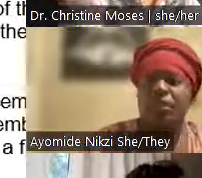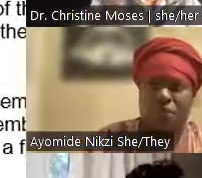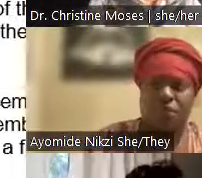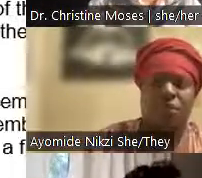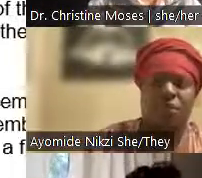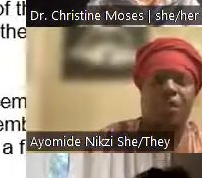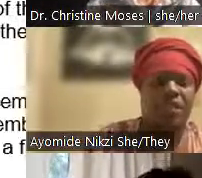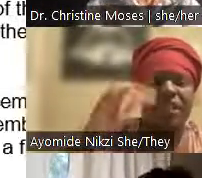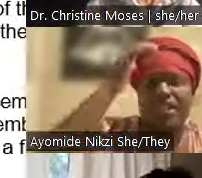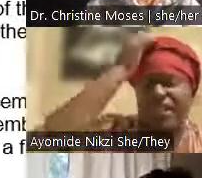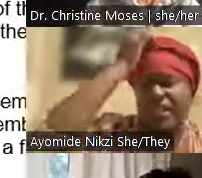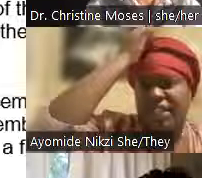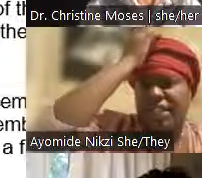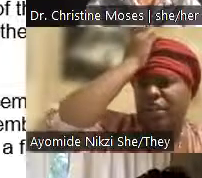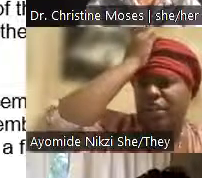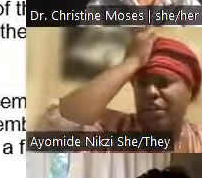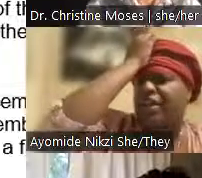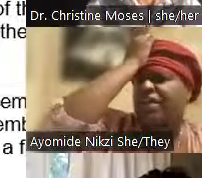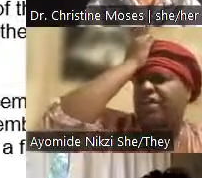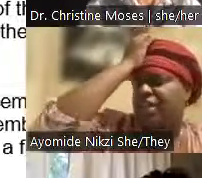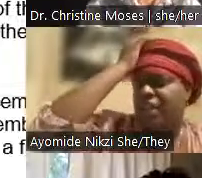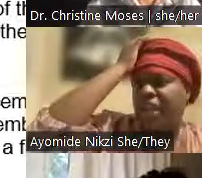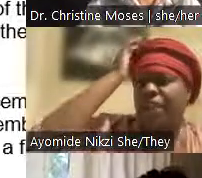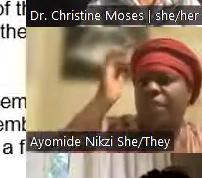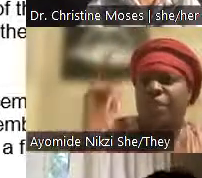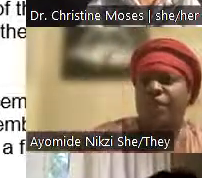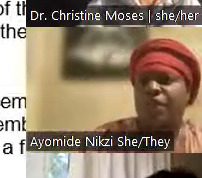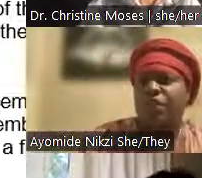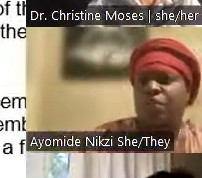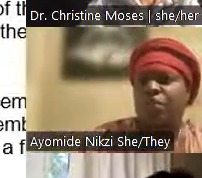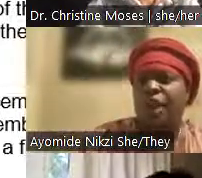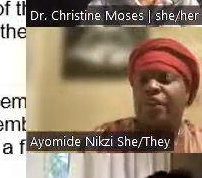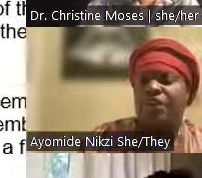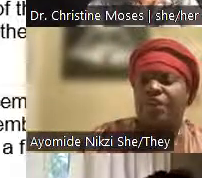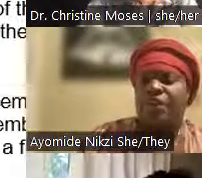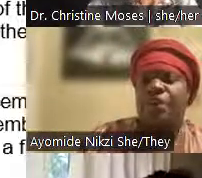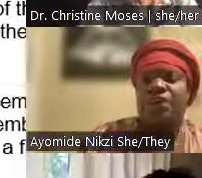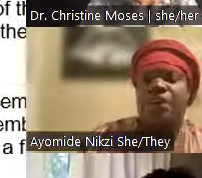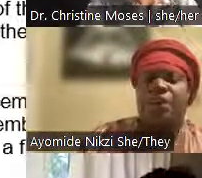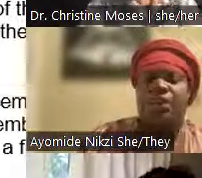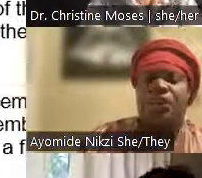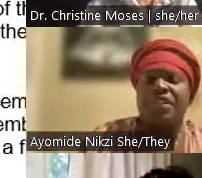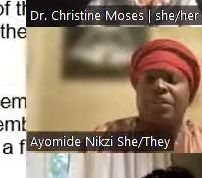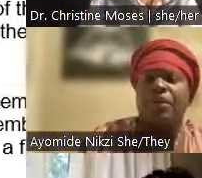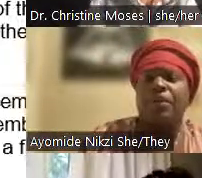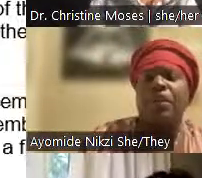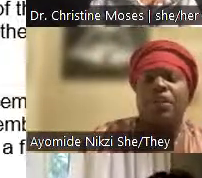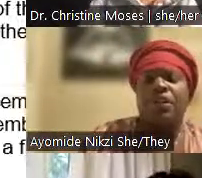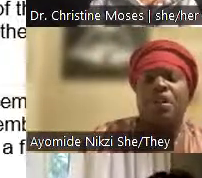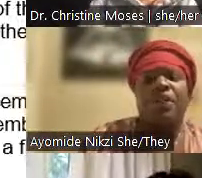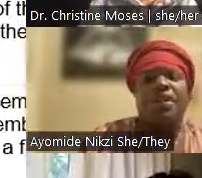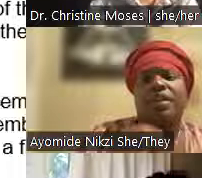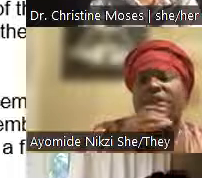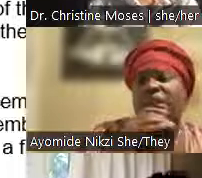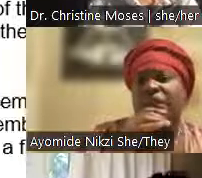Go ahead, Aimide. I was going to say, I see that Dan Handelman has raised their hand, but that was prior to your comment. So I want to make sure, is this about